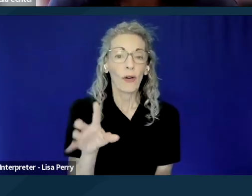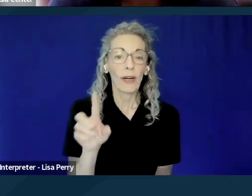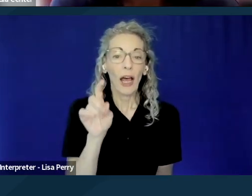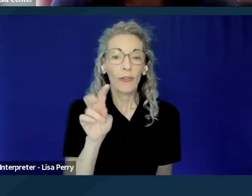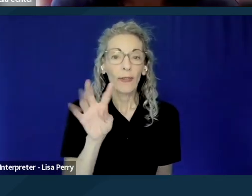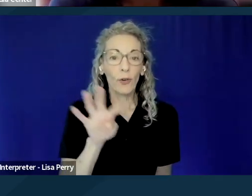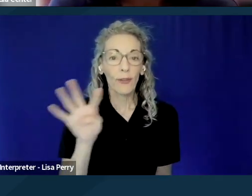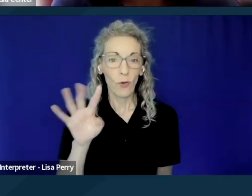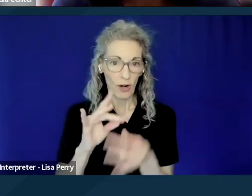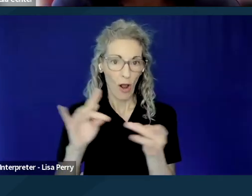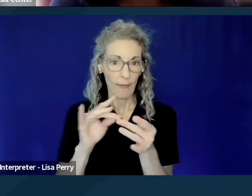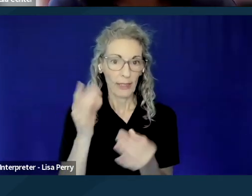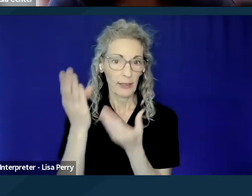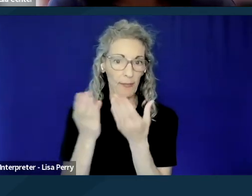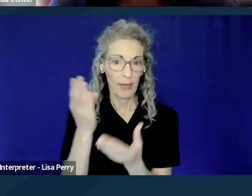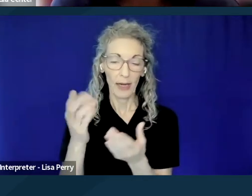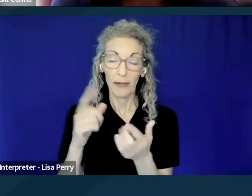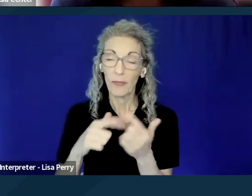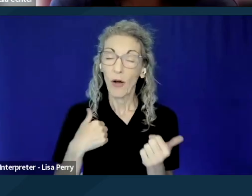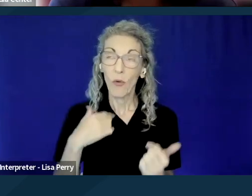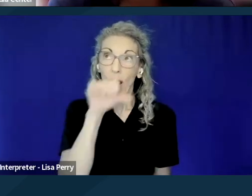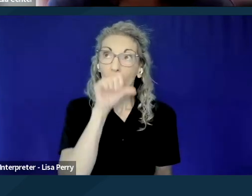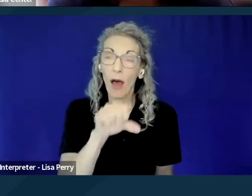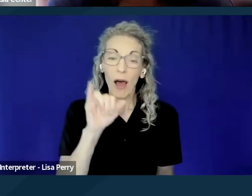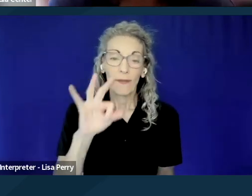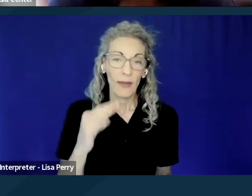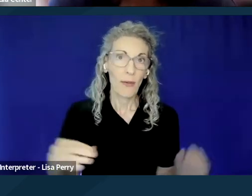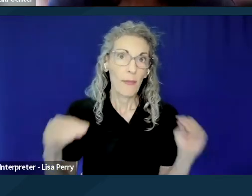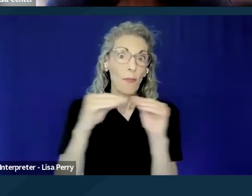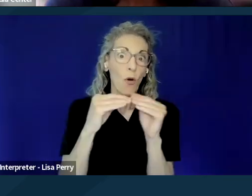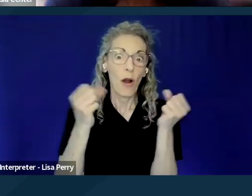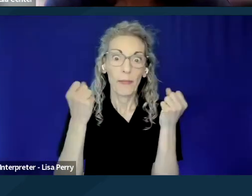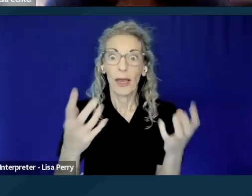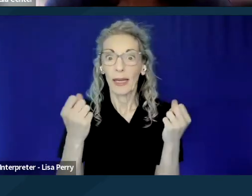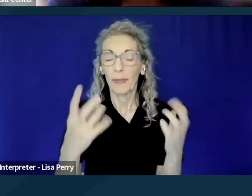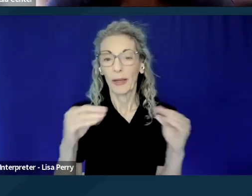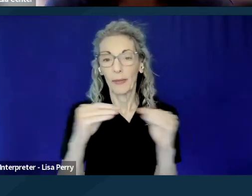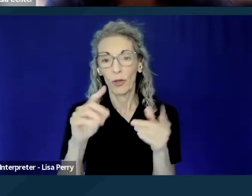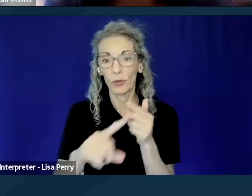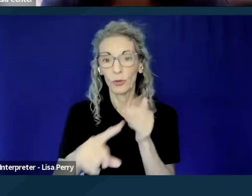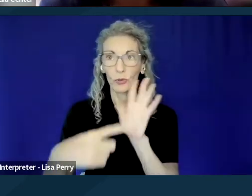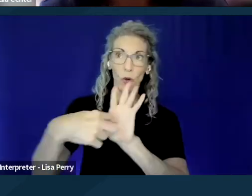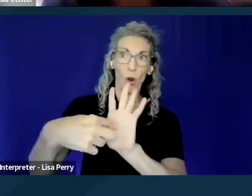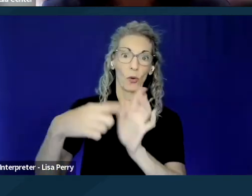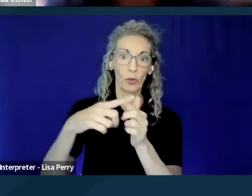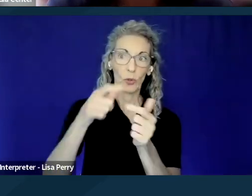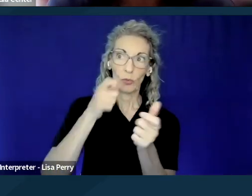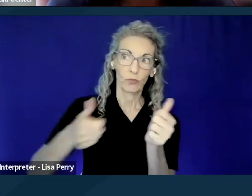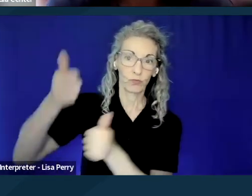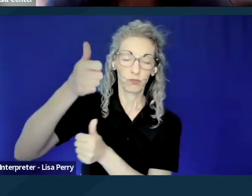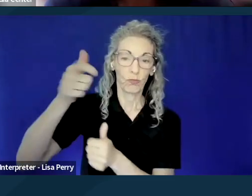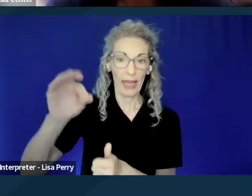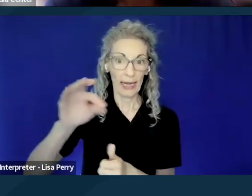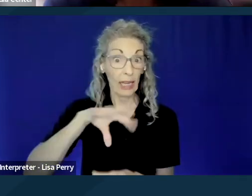submitted. But I'd love us to have many more to show the administration, including the Department